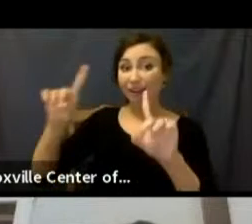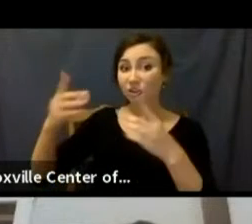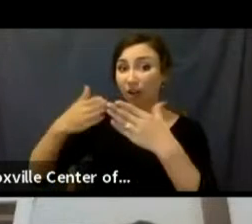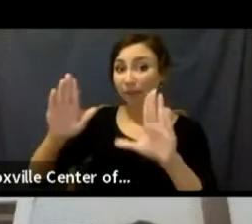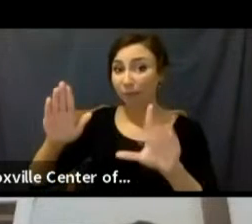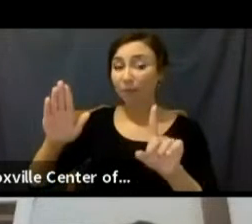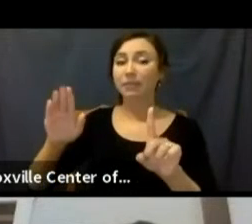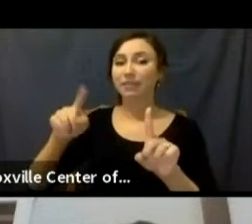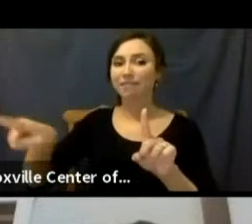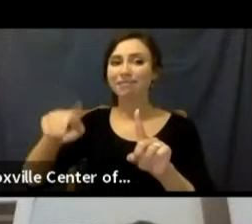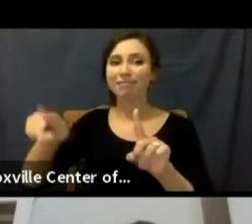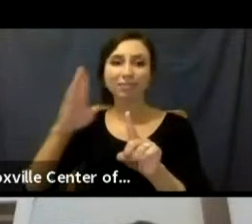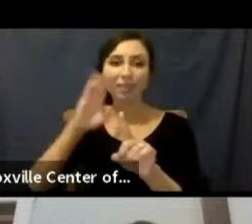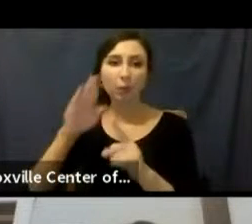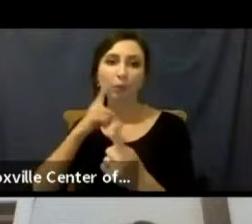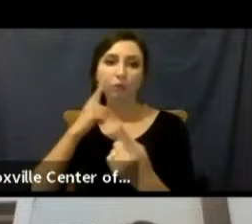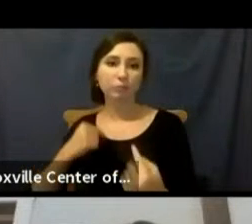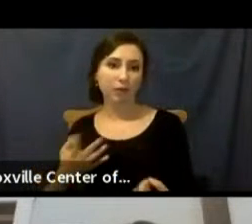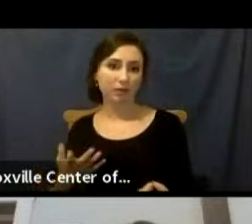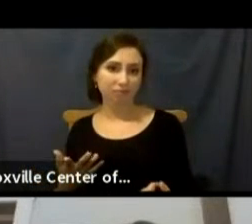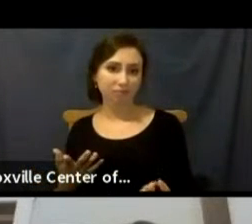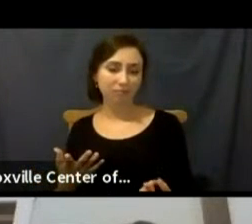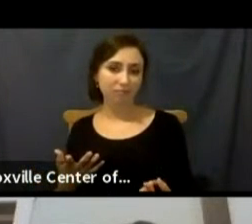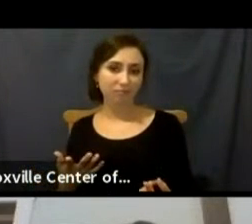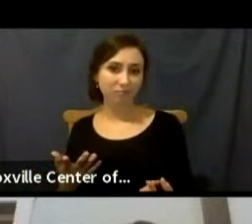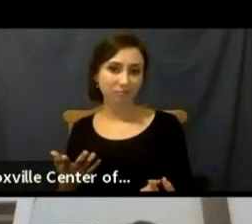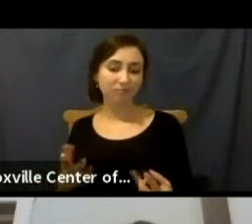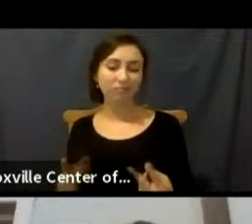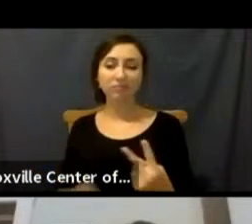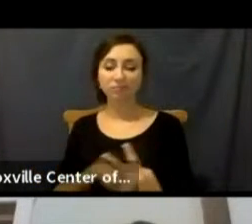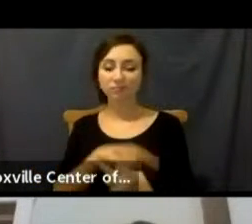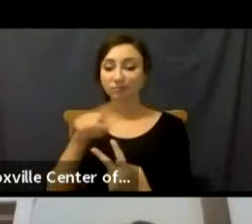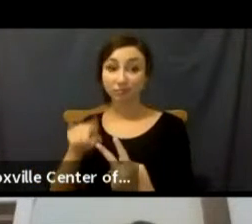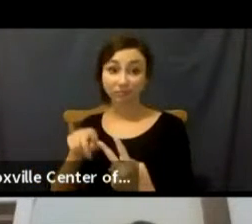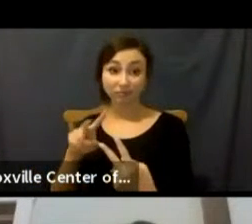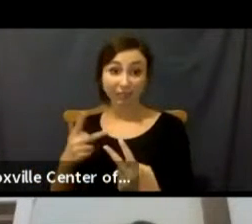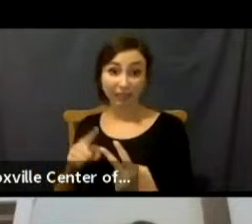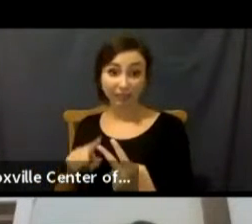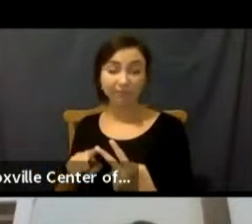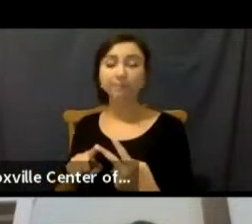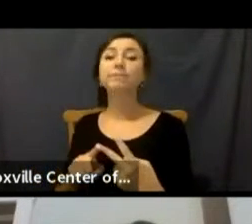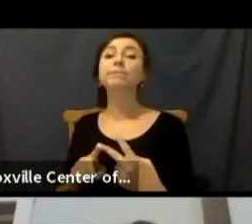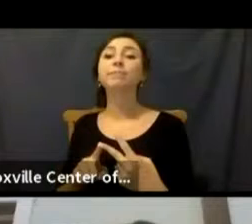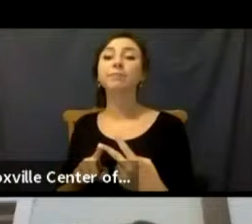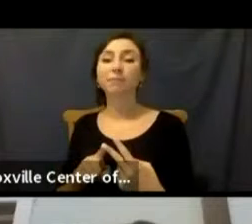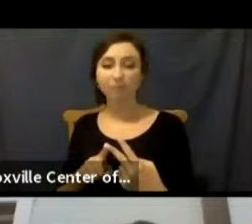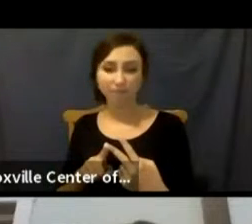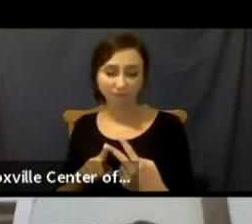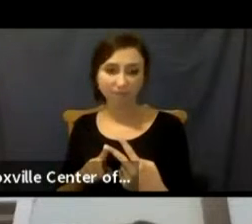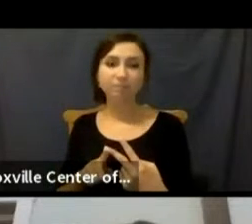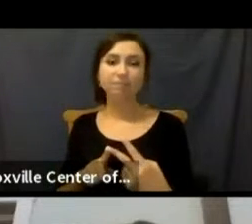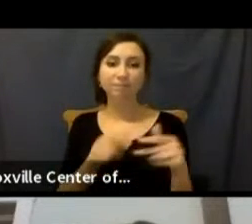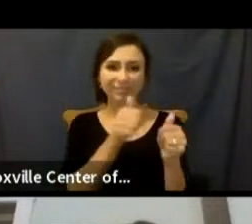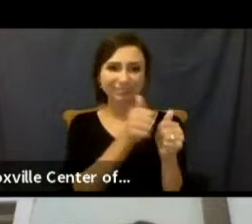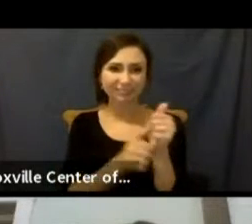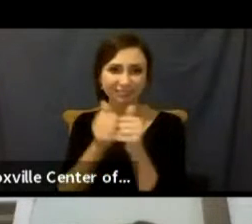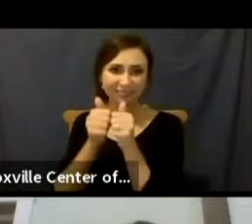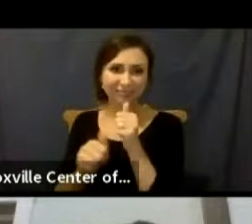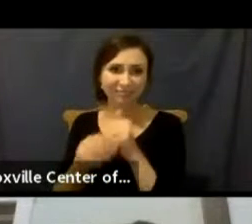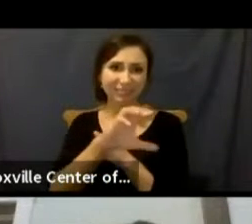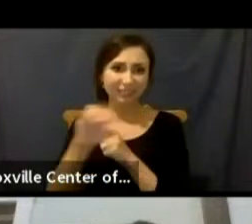public will respond, number one. And number two, that each county in the